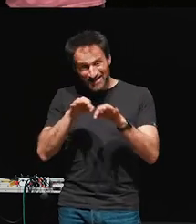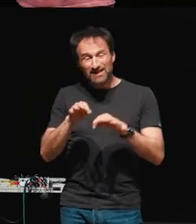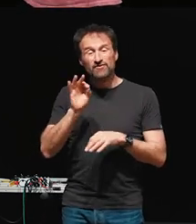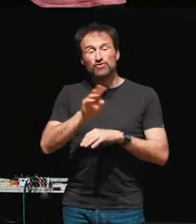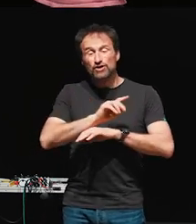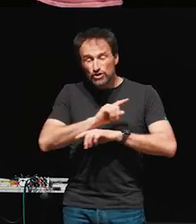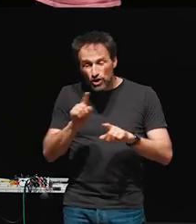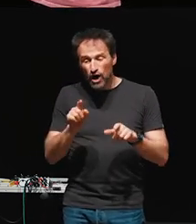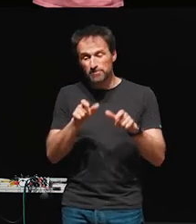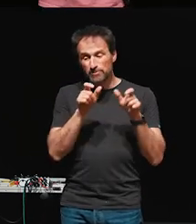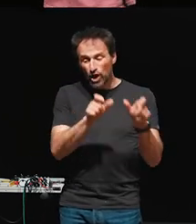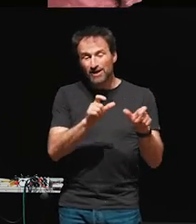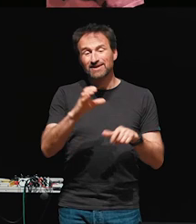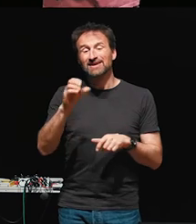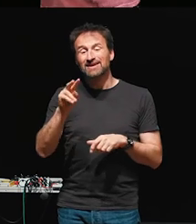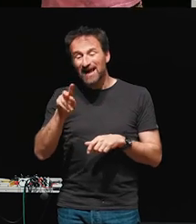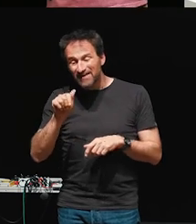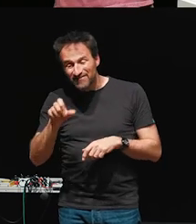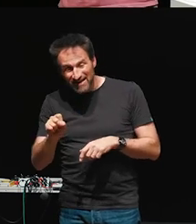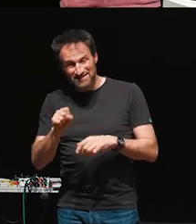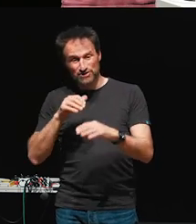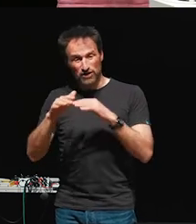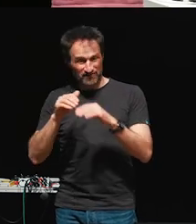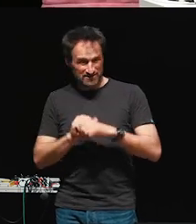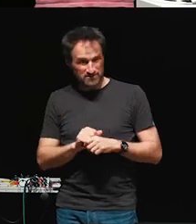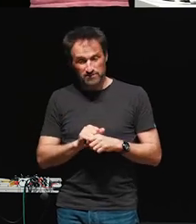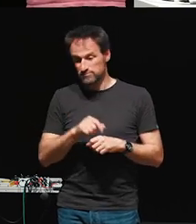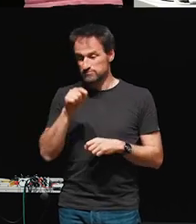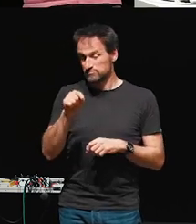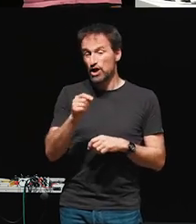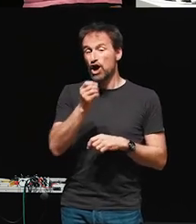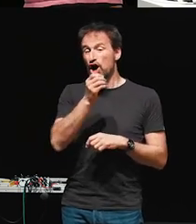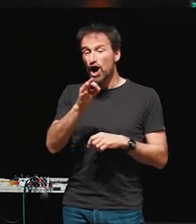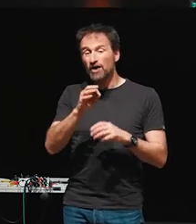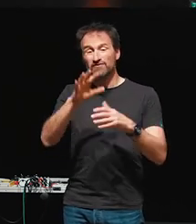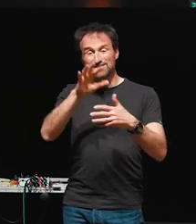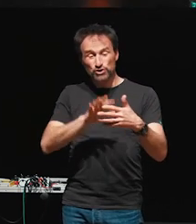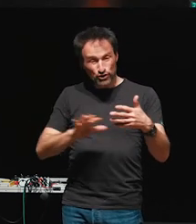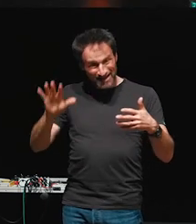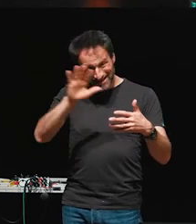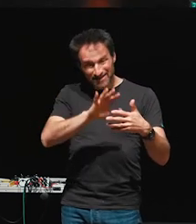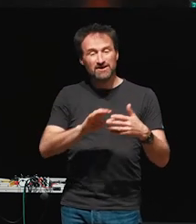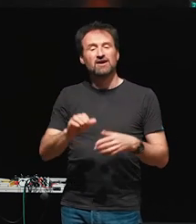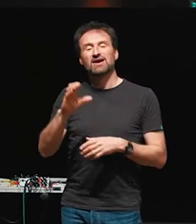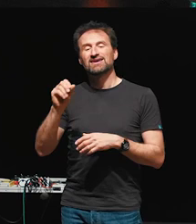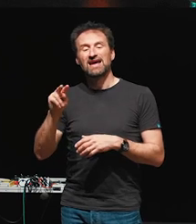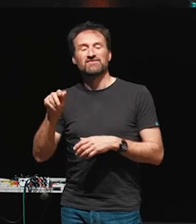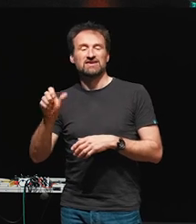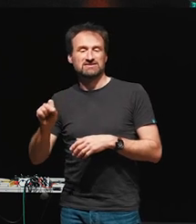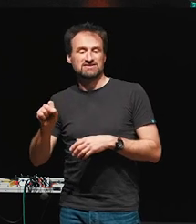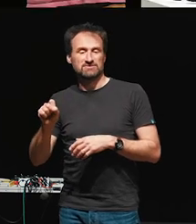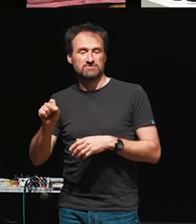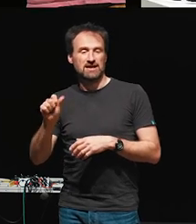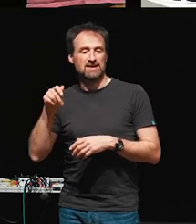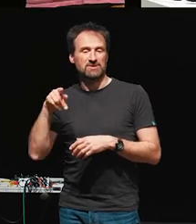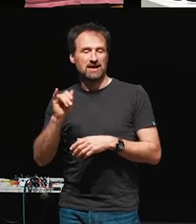non-blocking canvas graphics using the off-screen canvas API. Now, this is a standards API, but isn't